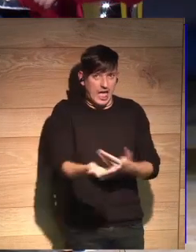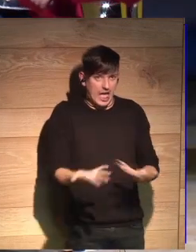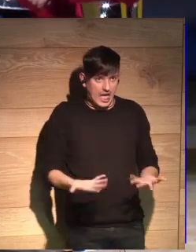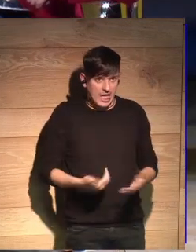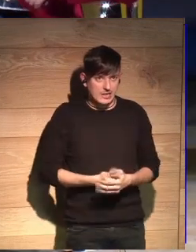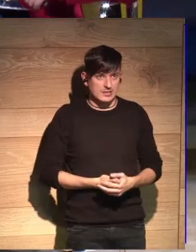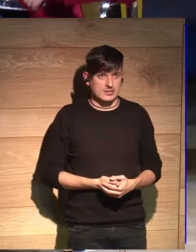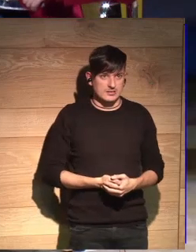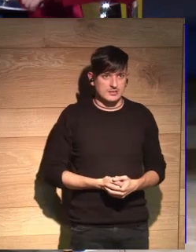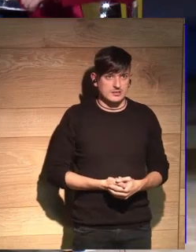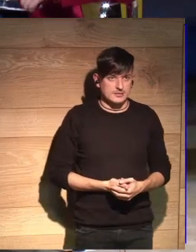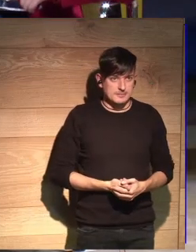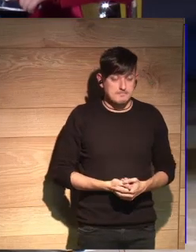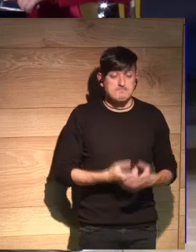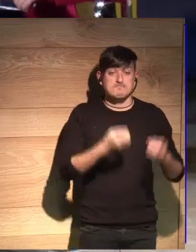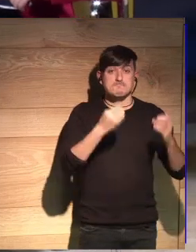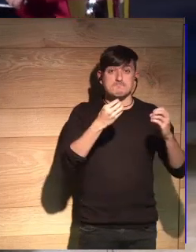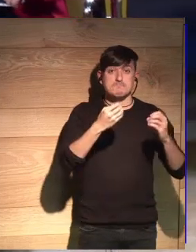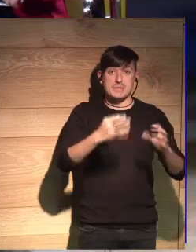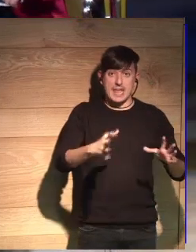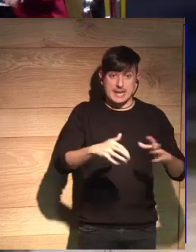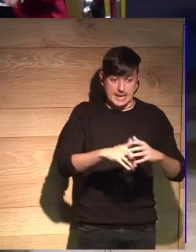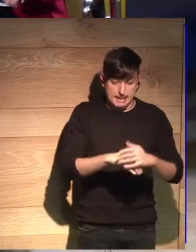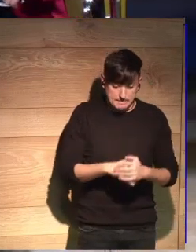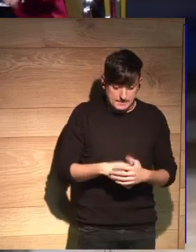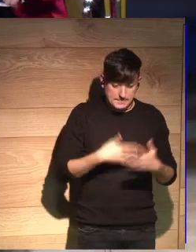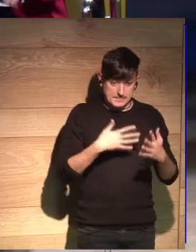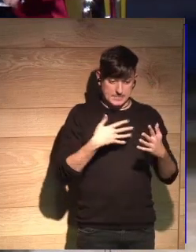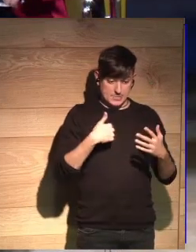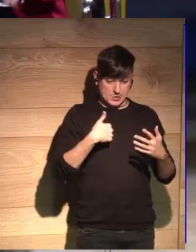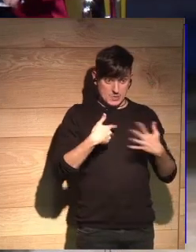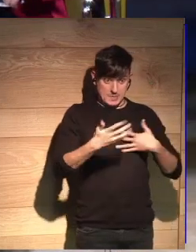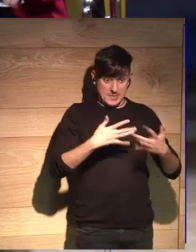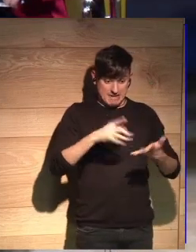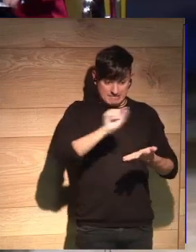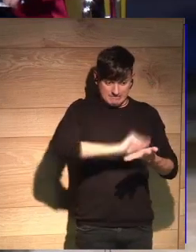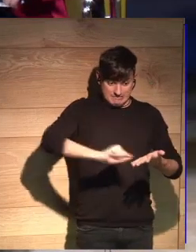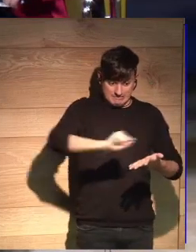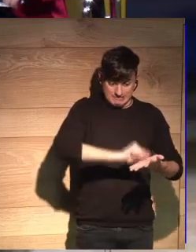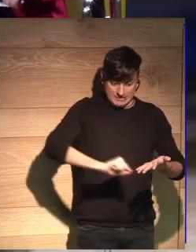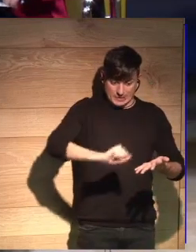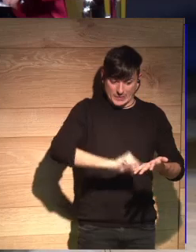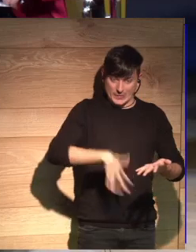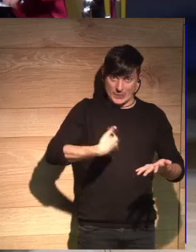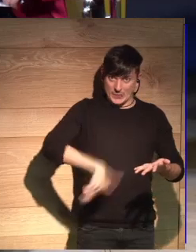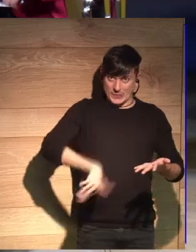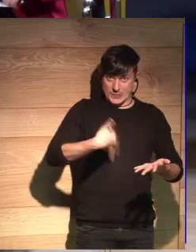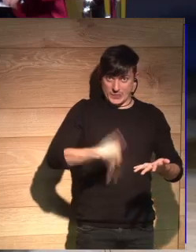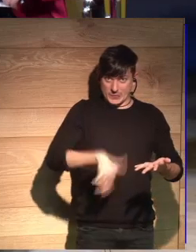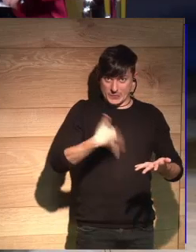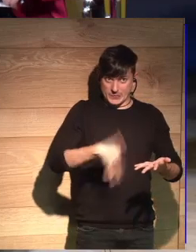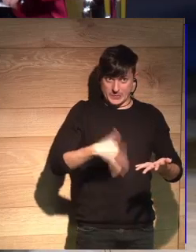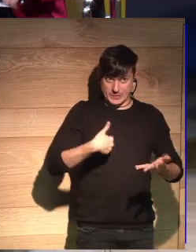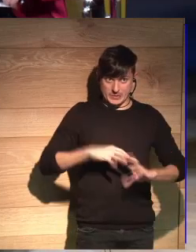Certainly my handwriting has become much worse since I started just typing. I can hardly read my own notes.